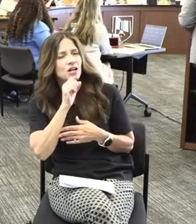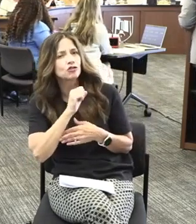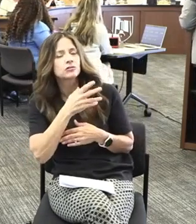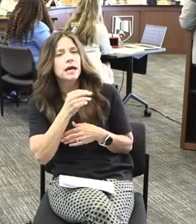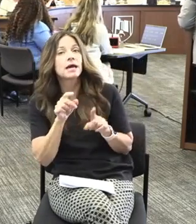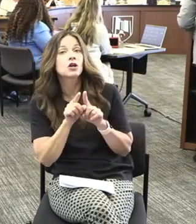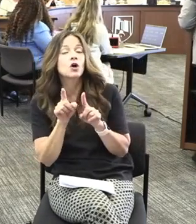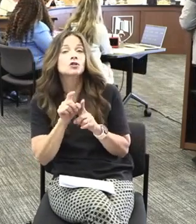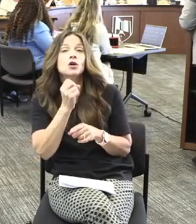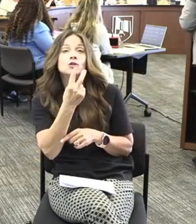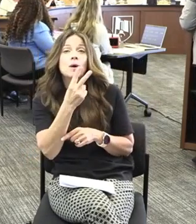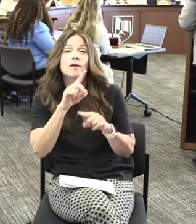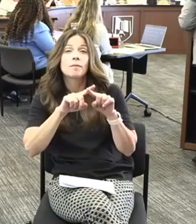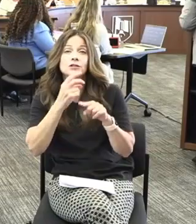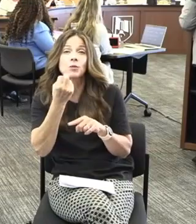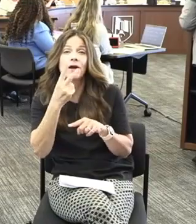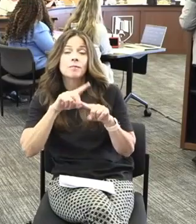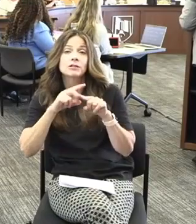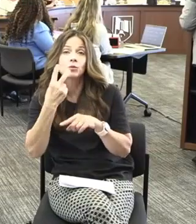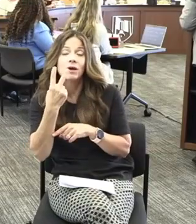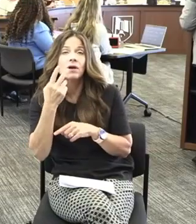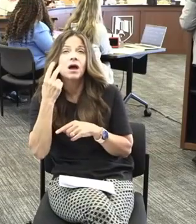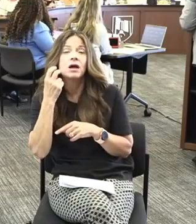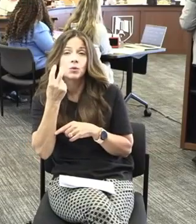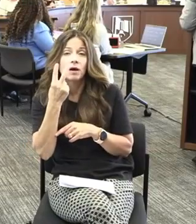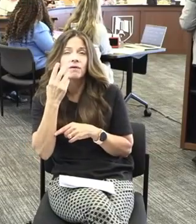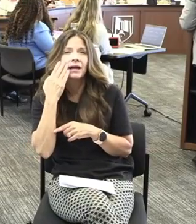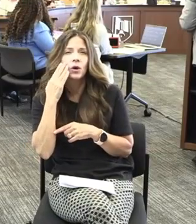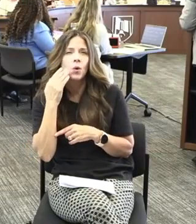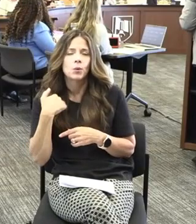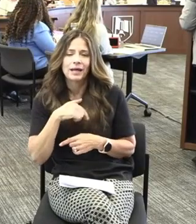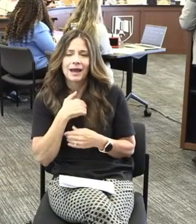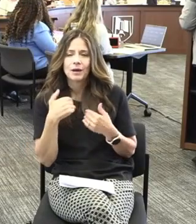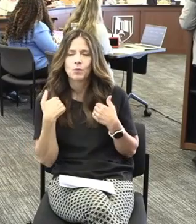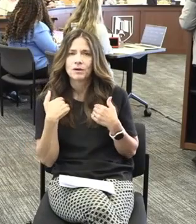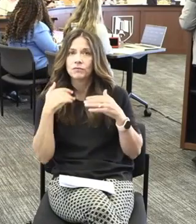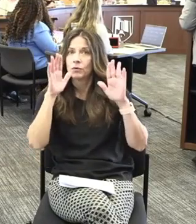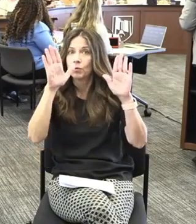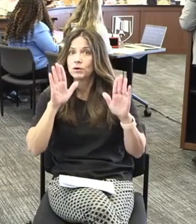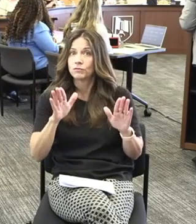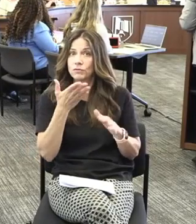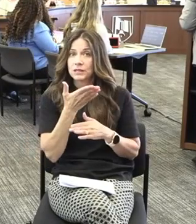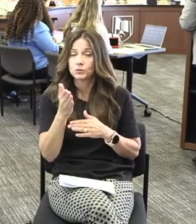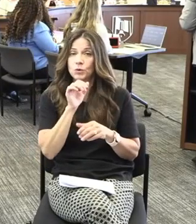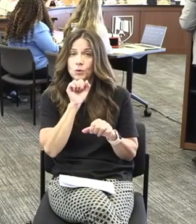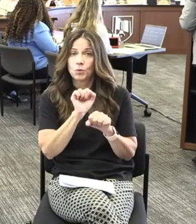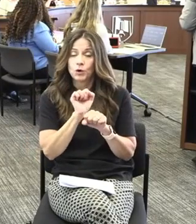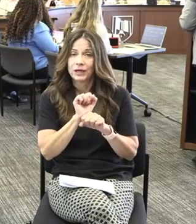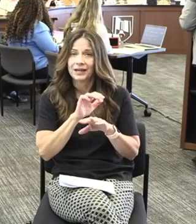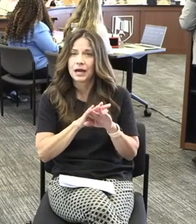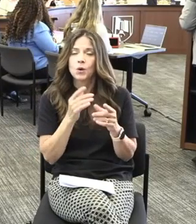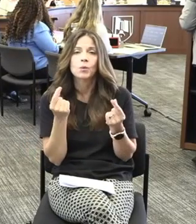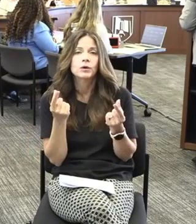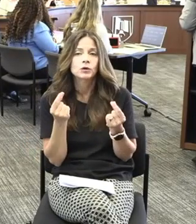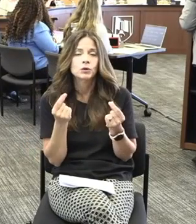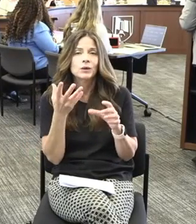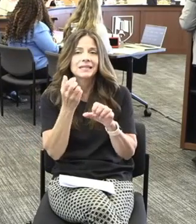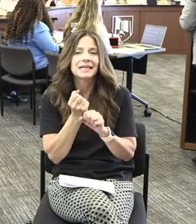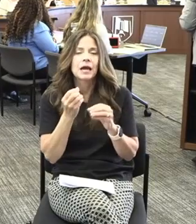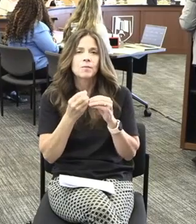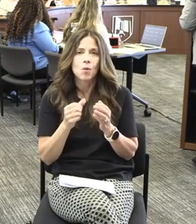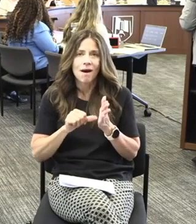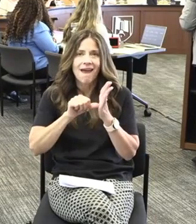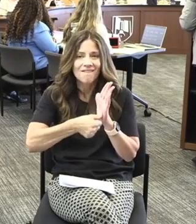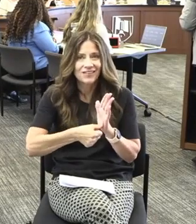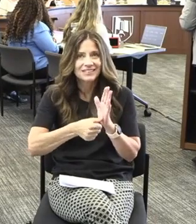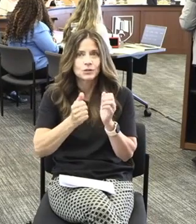in the 12 by 12 by 12, I know we have, where this is one of the stellar things that we're working on. What are we going to do to get more emphasis in the high